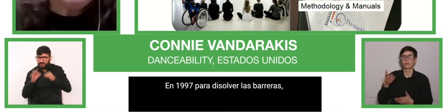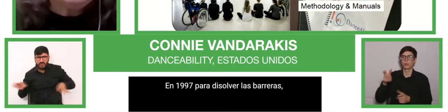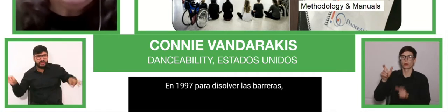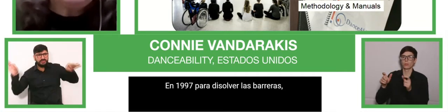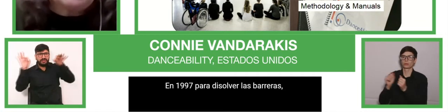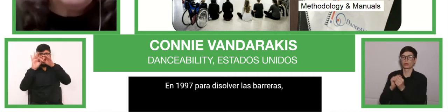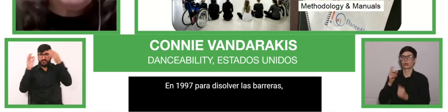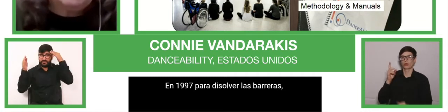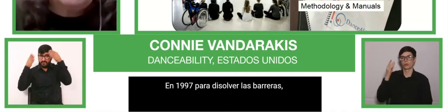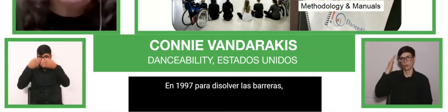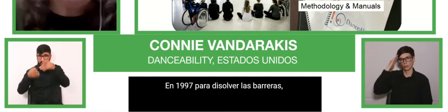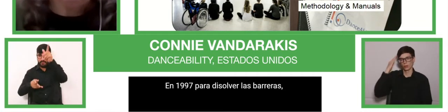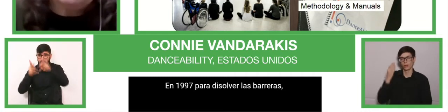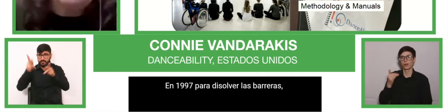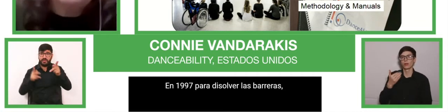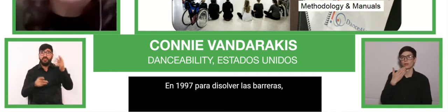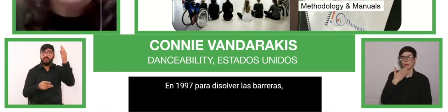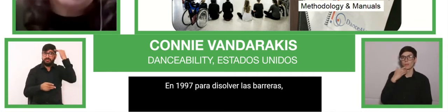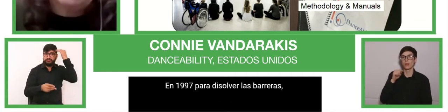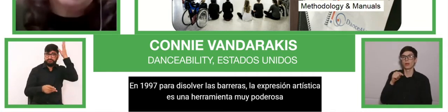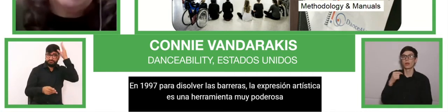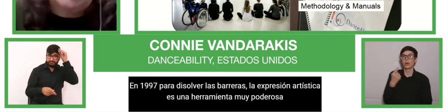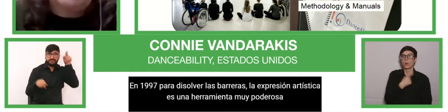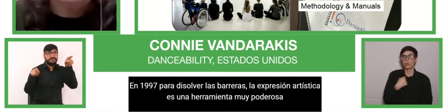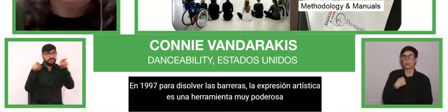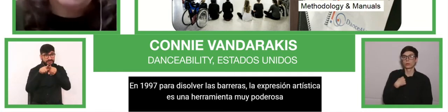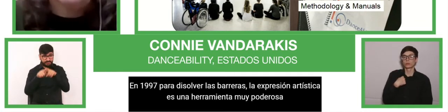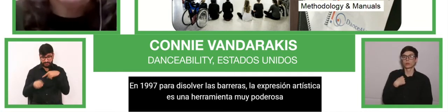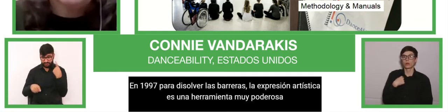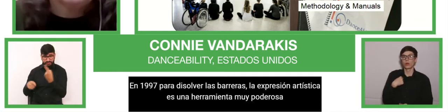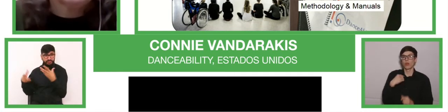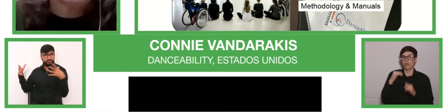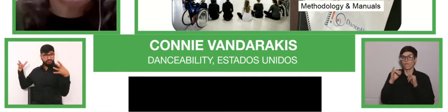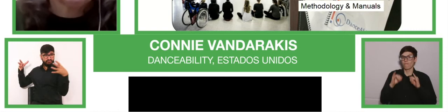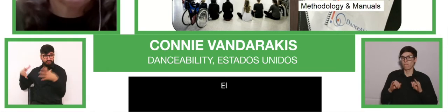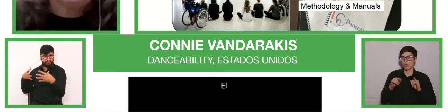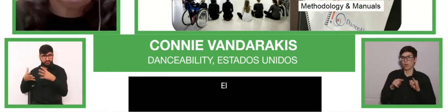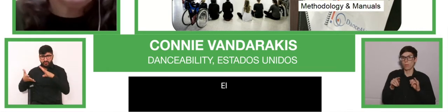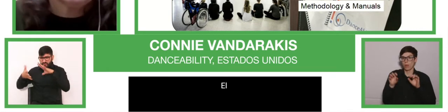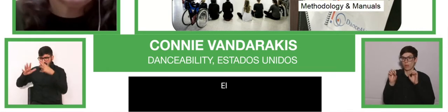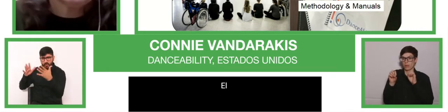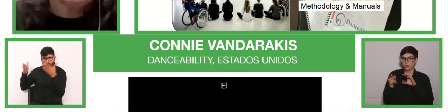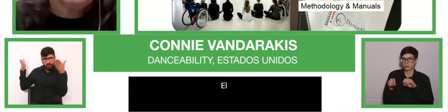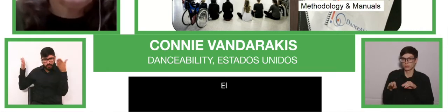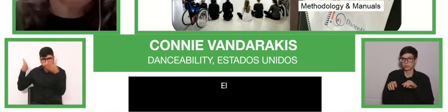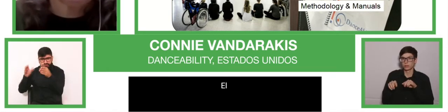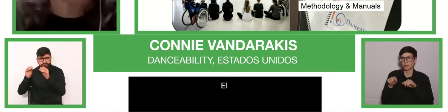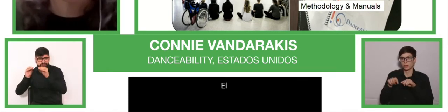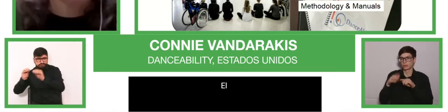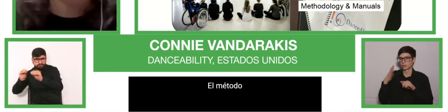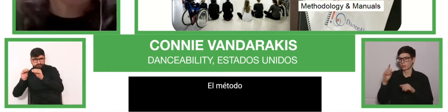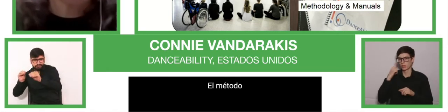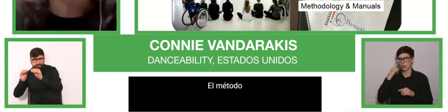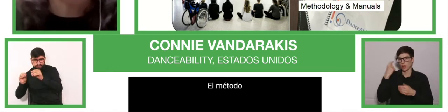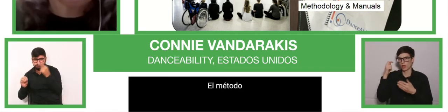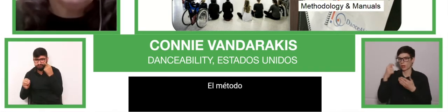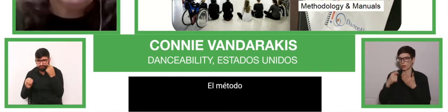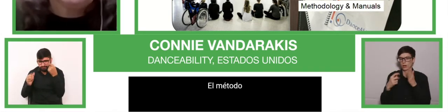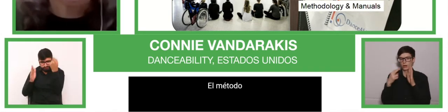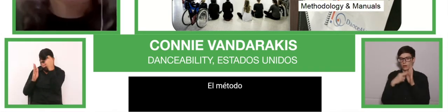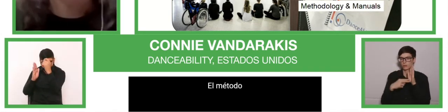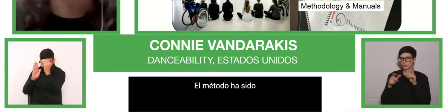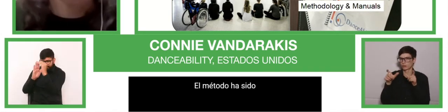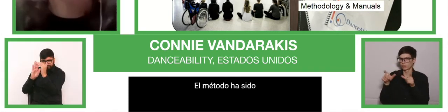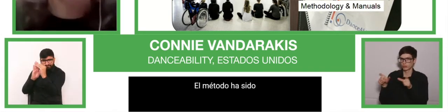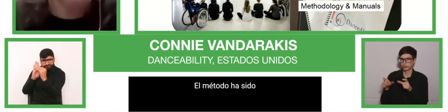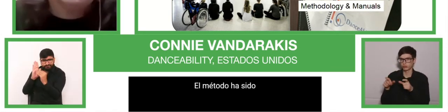The DanceAbility method has been written, tested, and revised over 33 years. It works with all people in